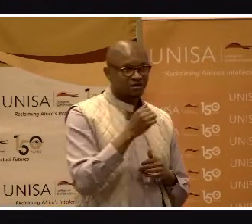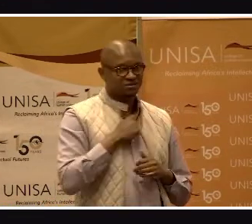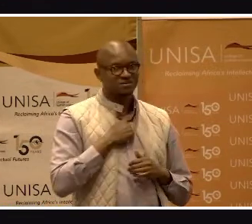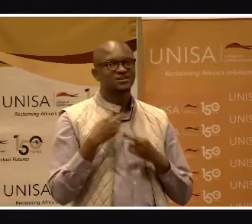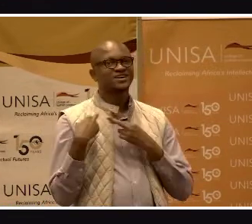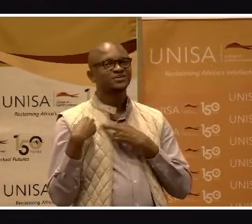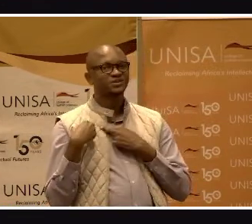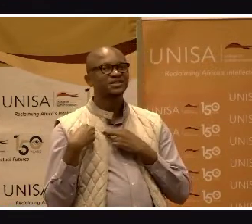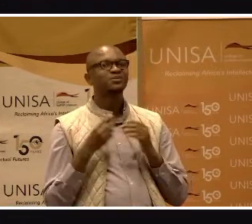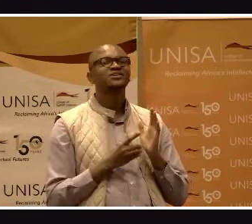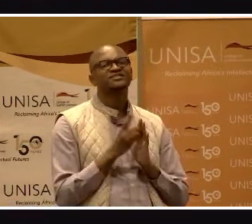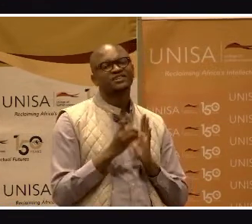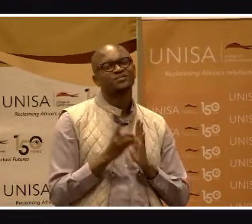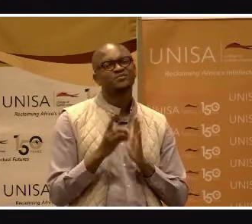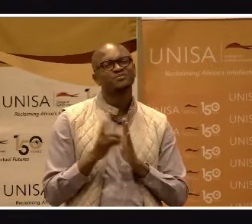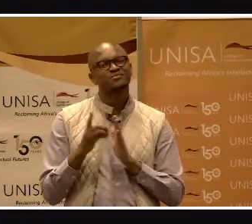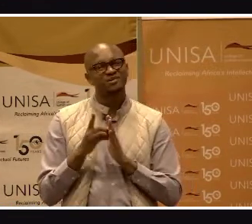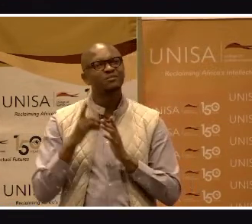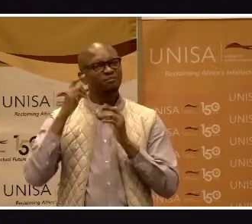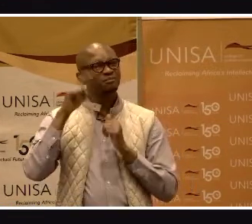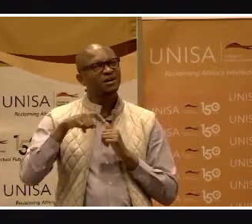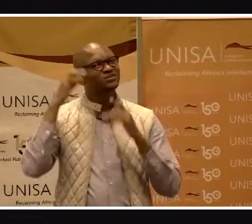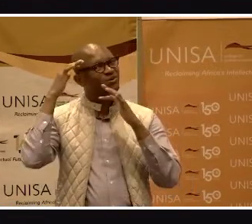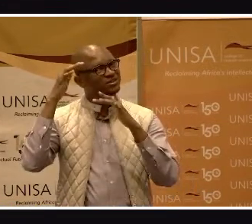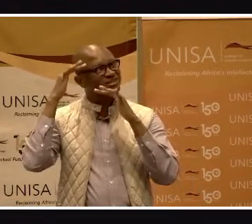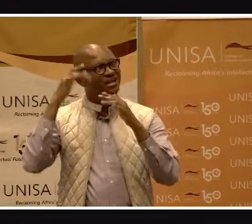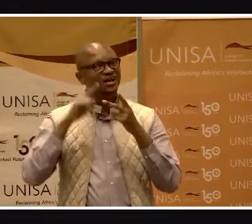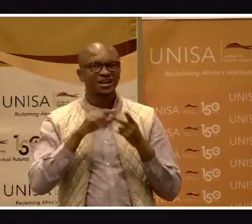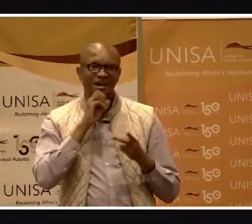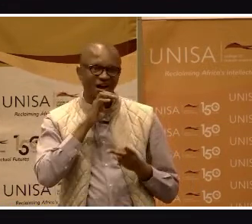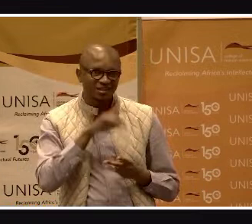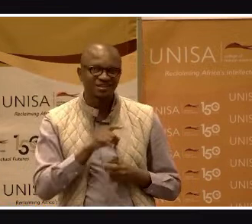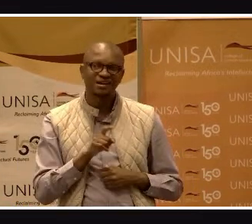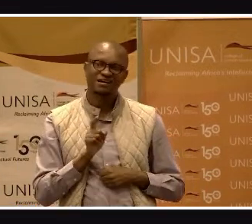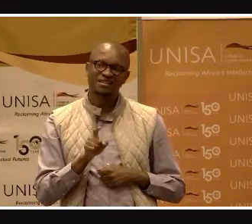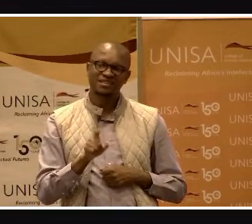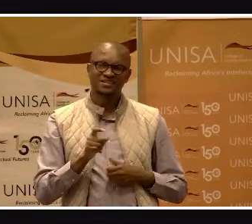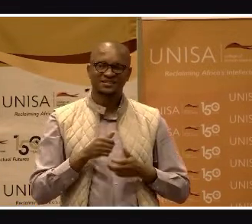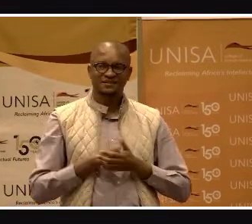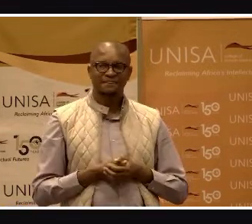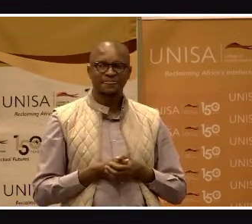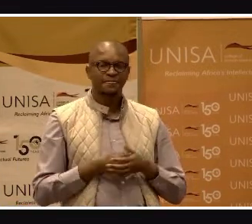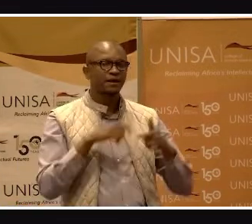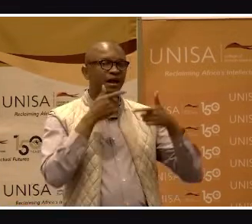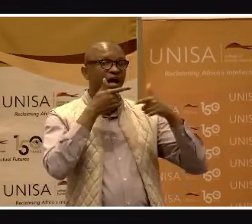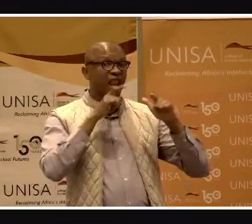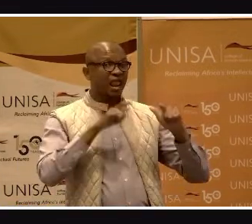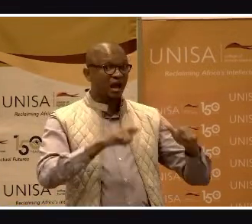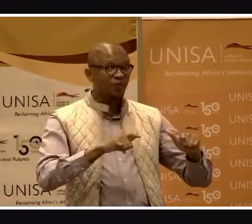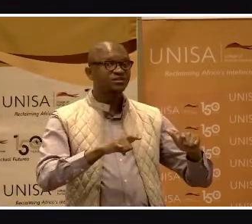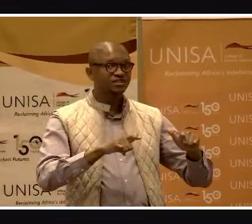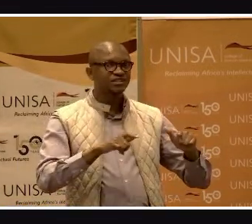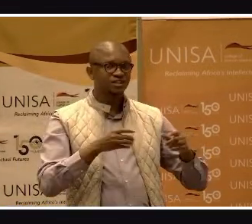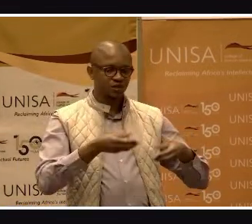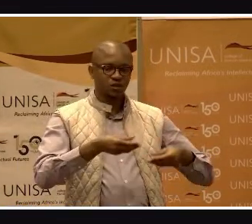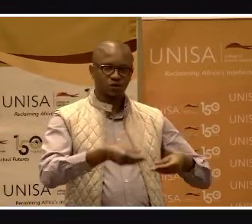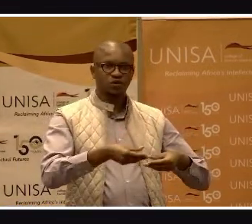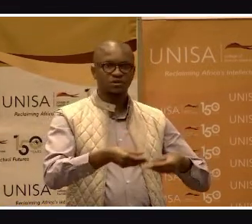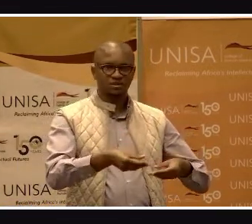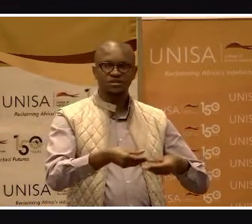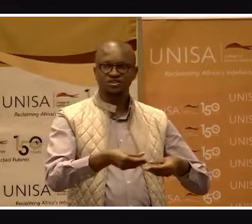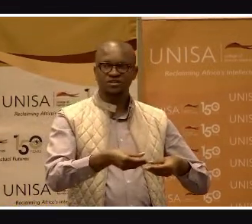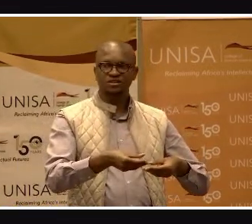of us will need to consider and provide answers to. All right? 1, language documentation and preservation. It is important for us